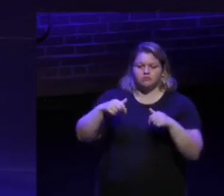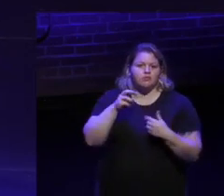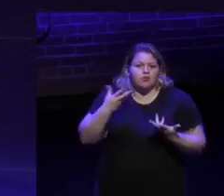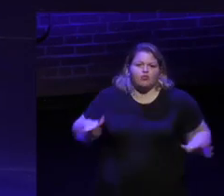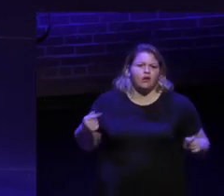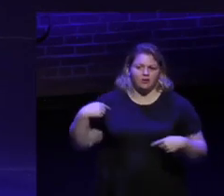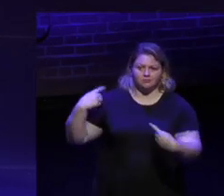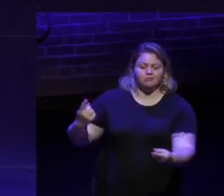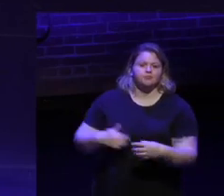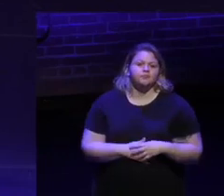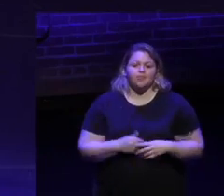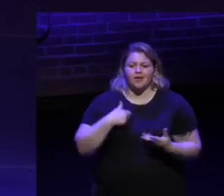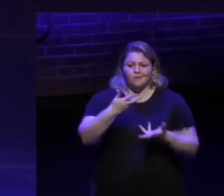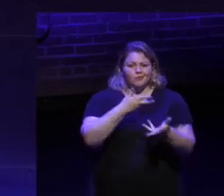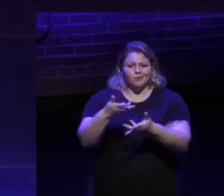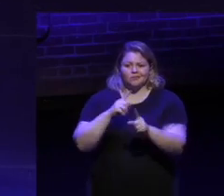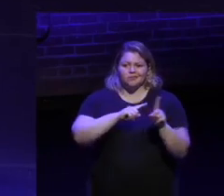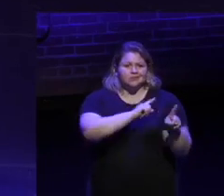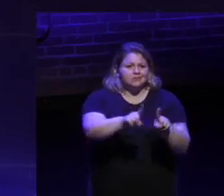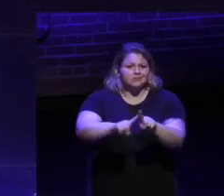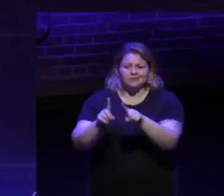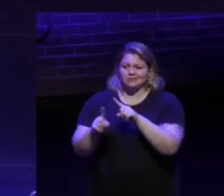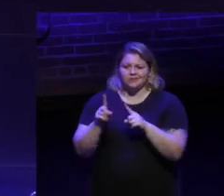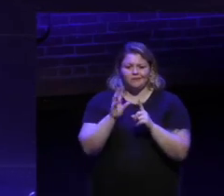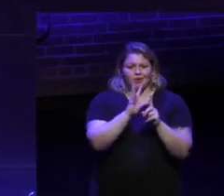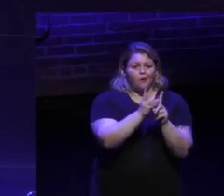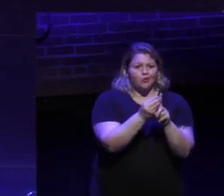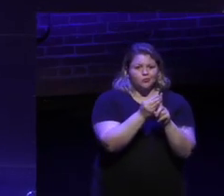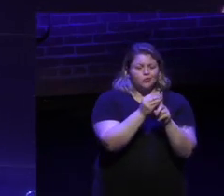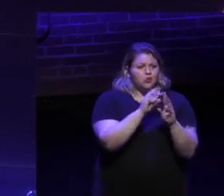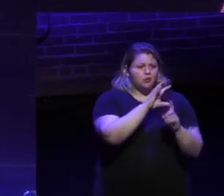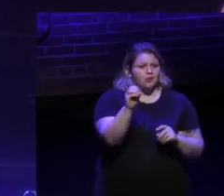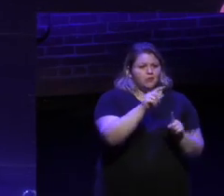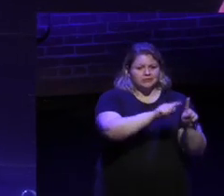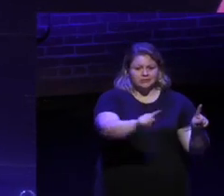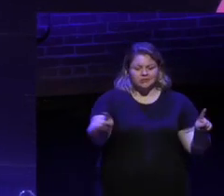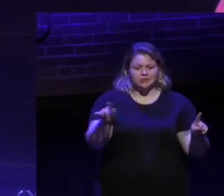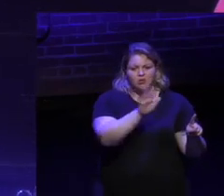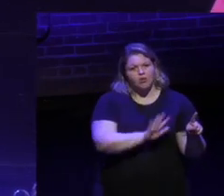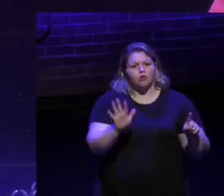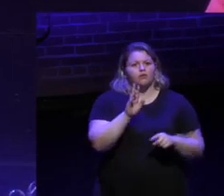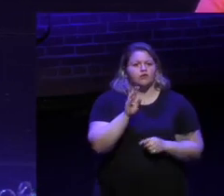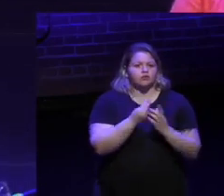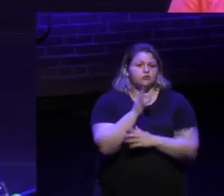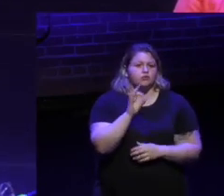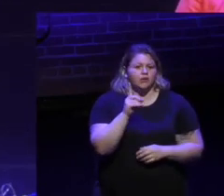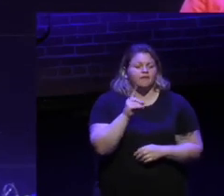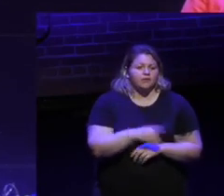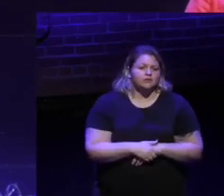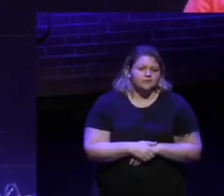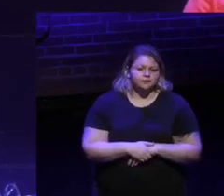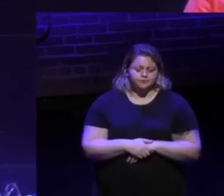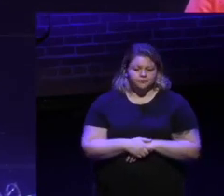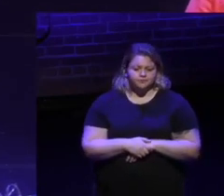many cultural organizations in the greater Springfield area over the last several years. Just a few examples, and I know we'll get into things